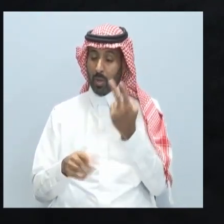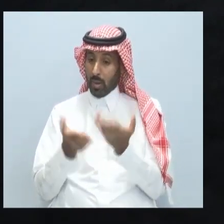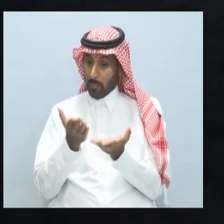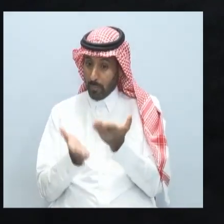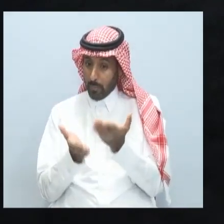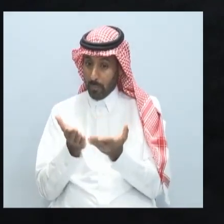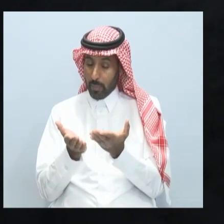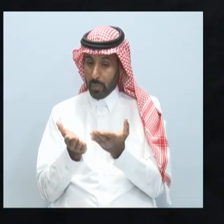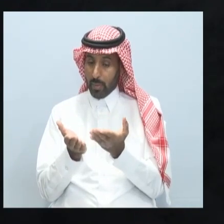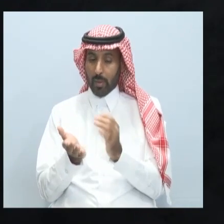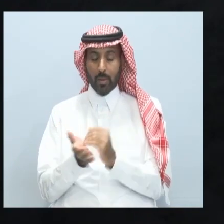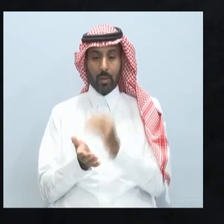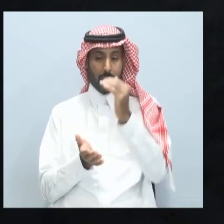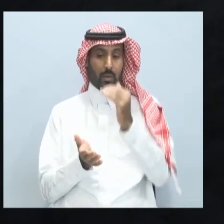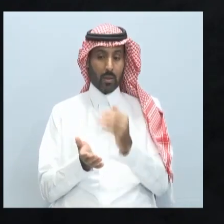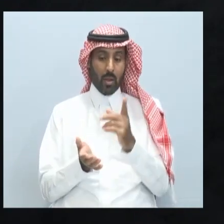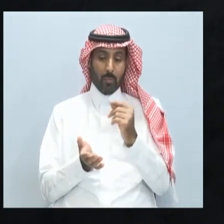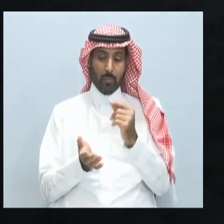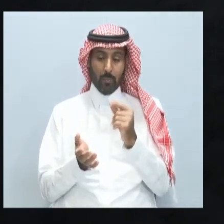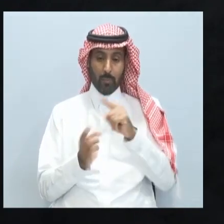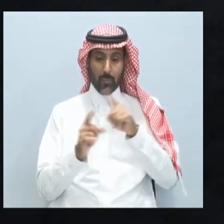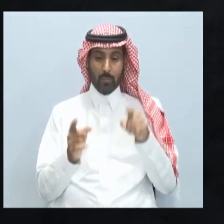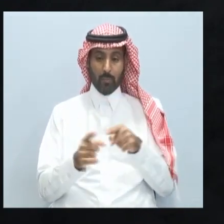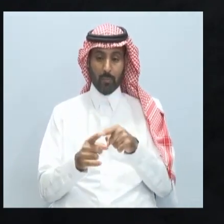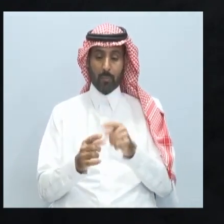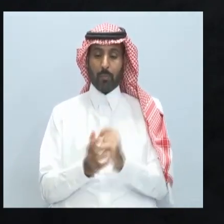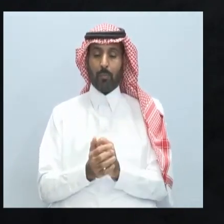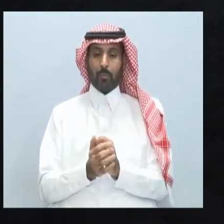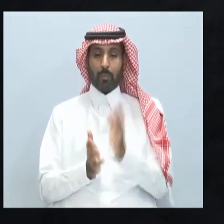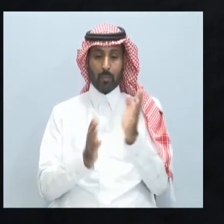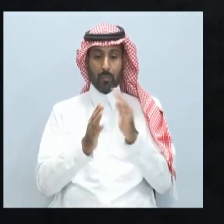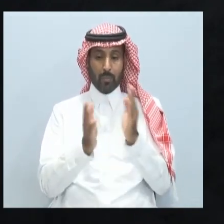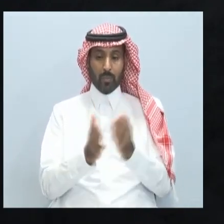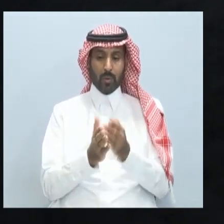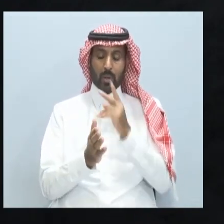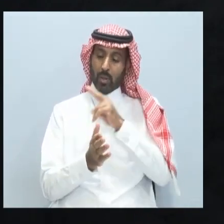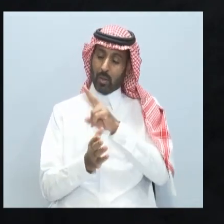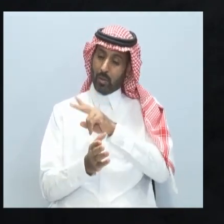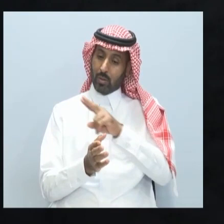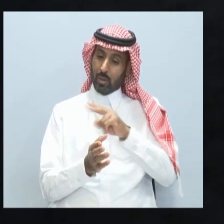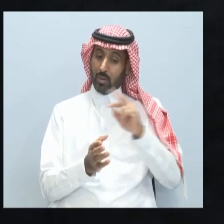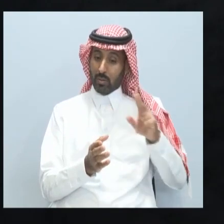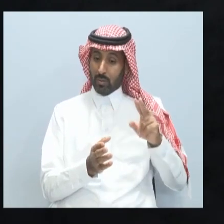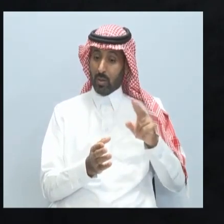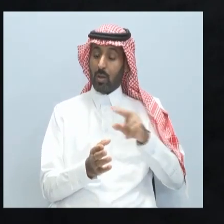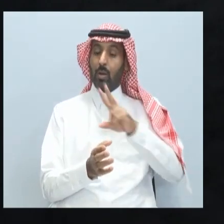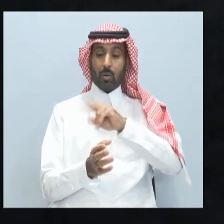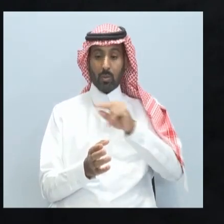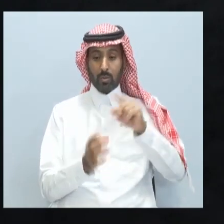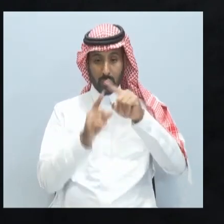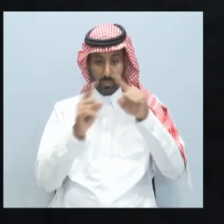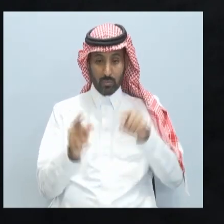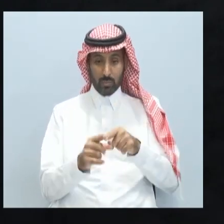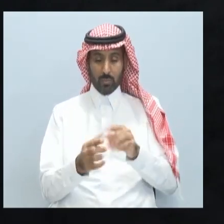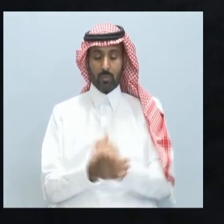compare using the Venn diagram here, and then you are going to just write the points that you have,